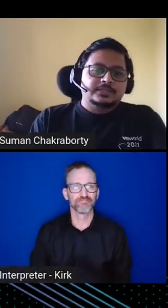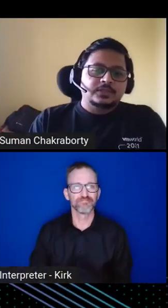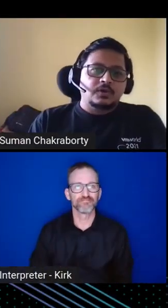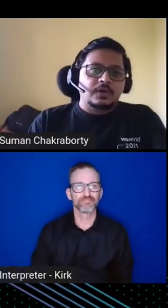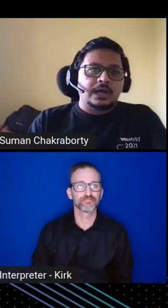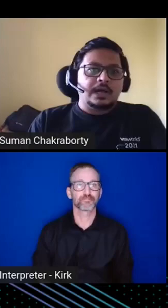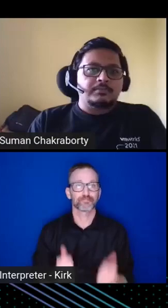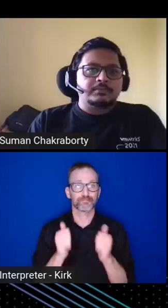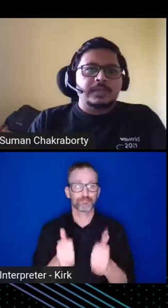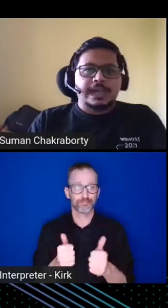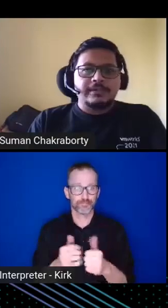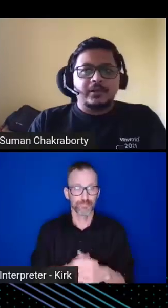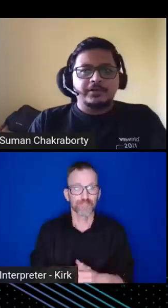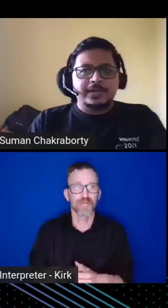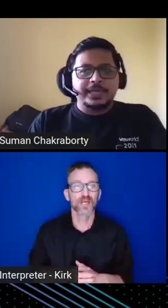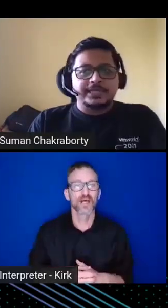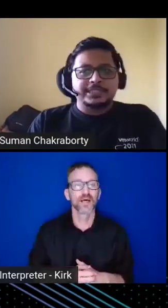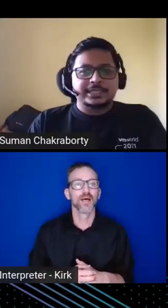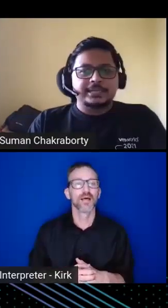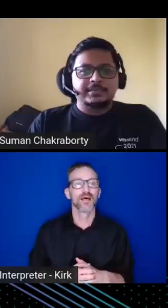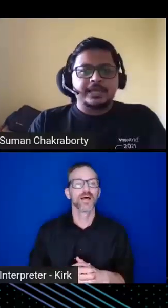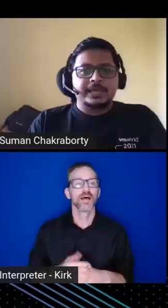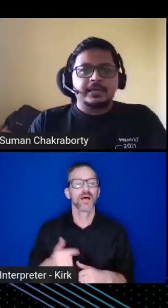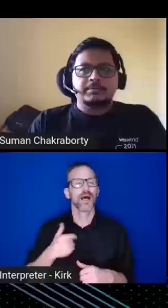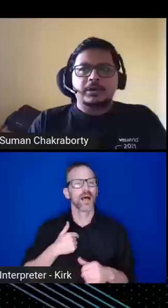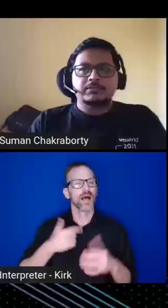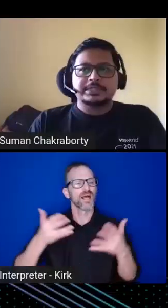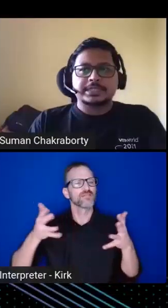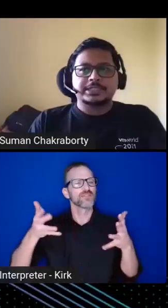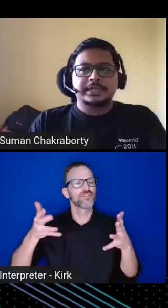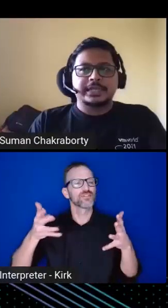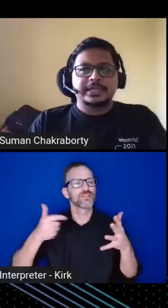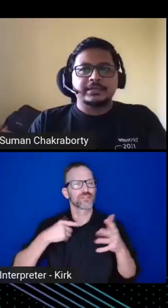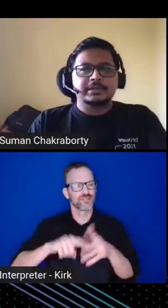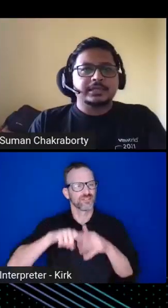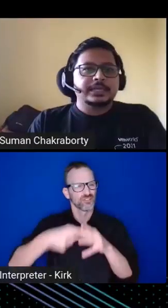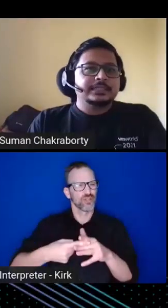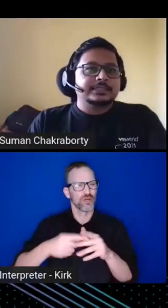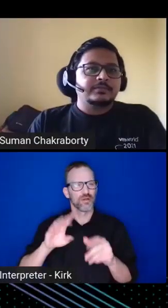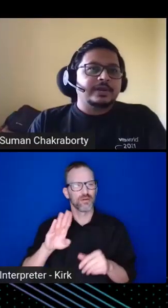Okay, so I have already initiated my Boundary session